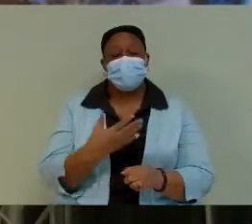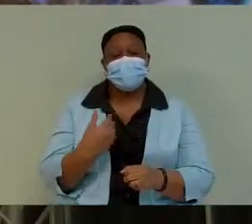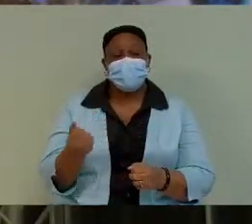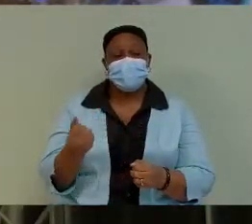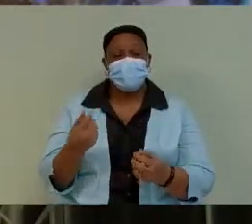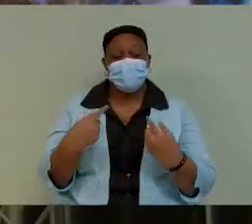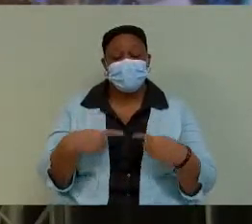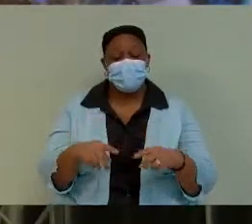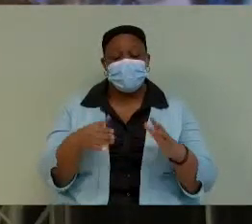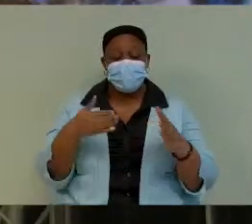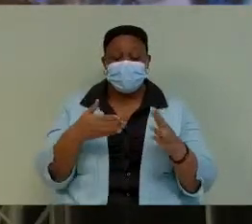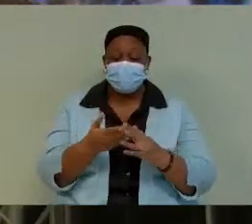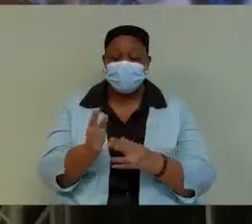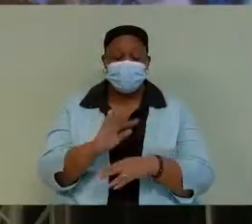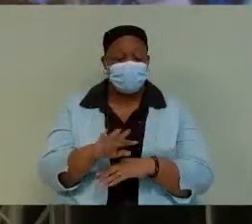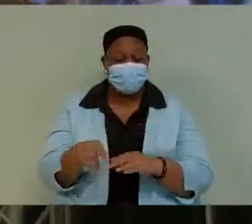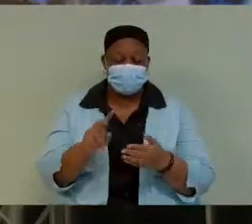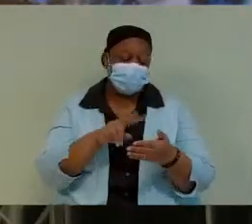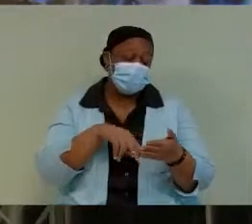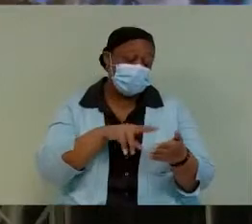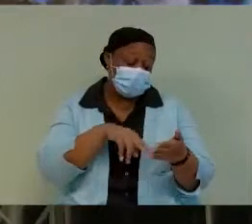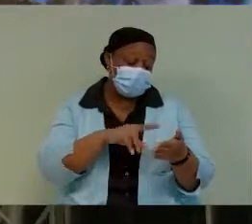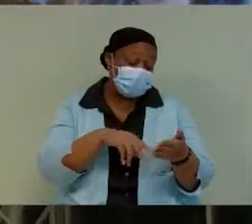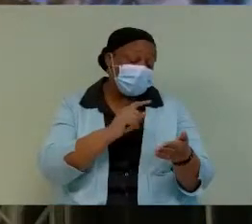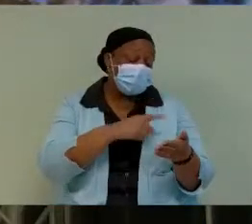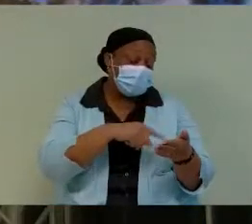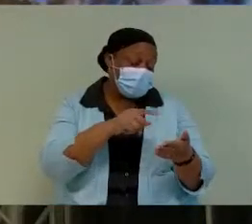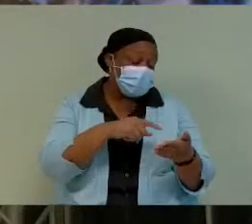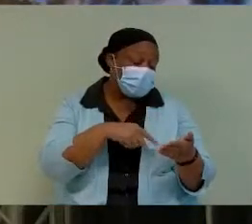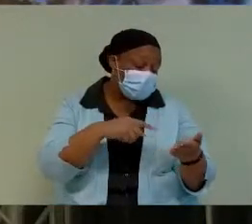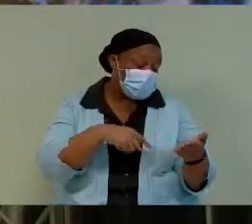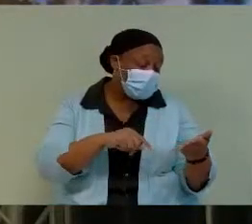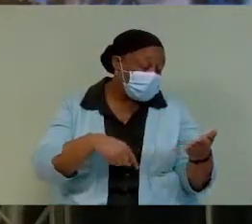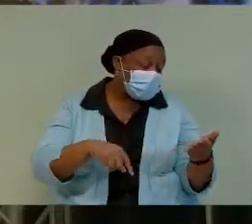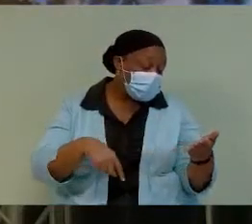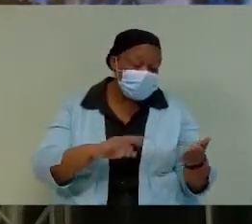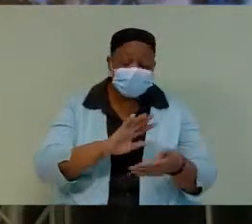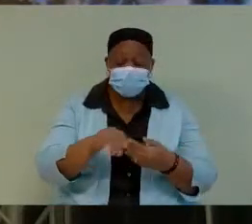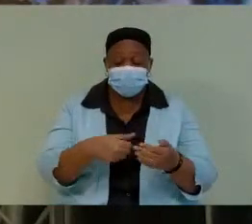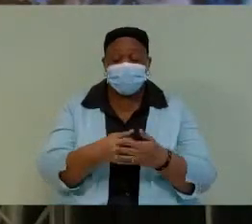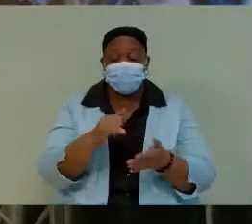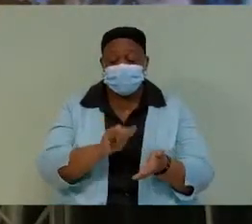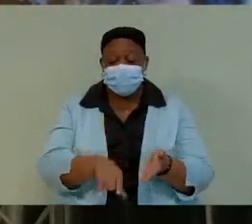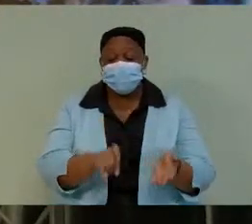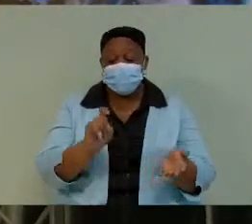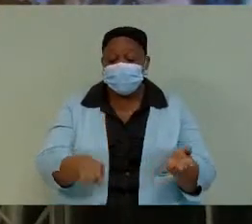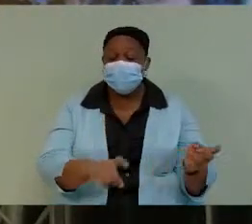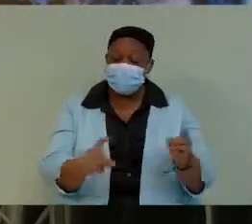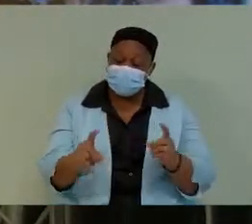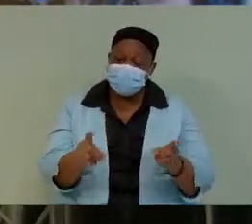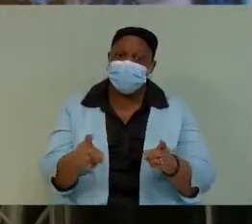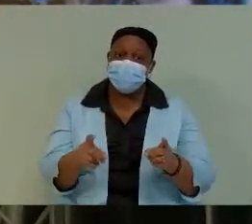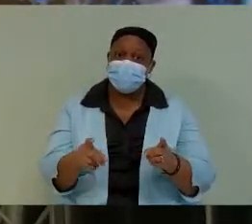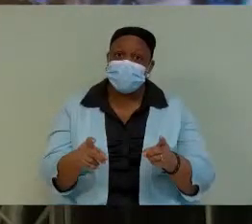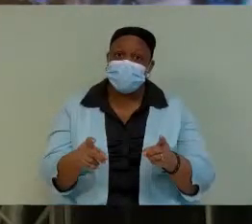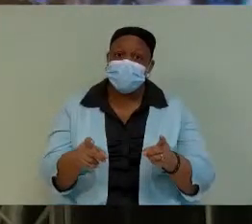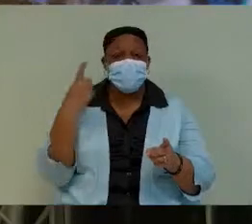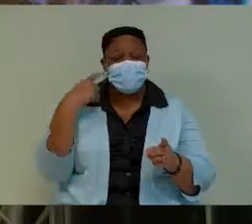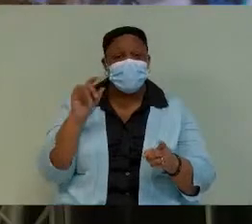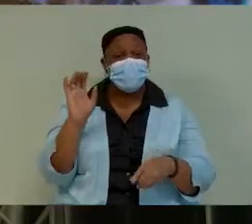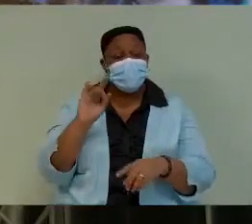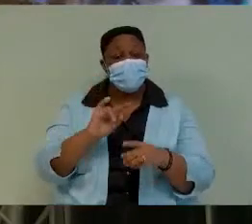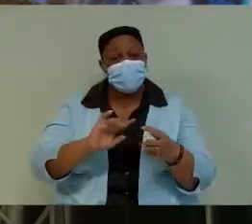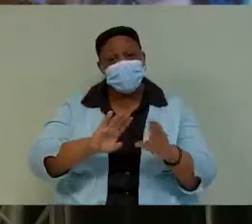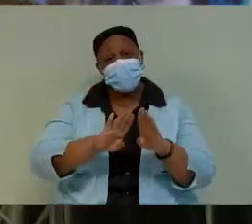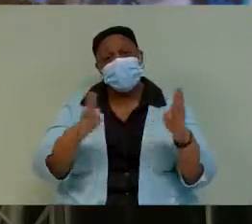went through what the requirements would be, and I think we were saying that we don't think that it would